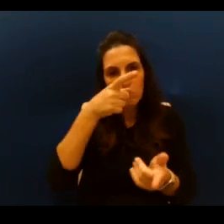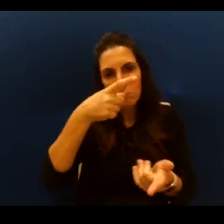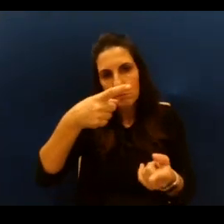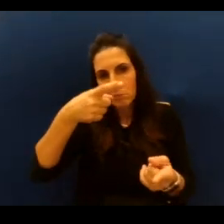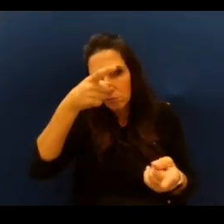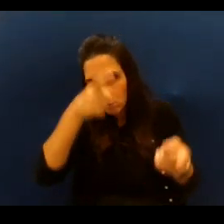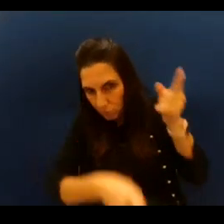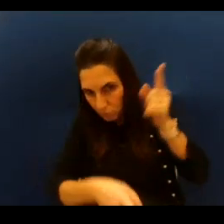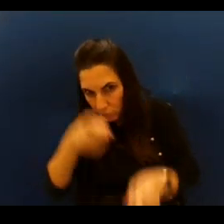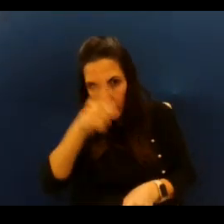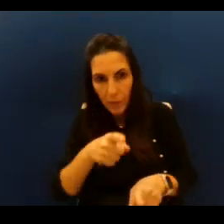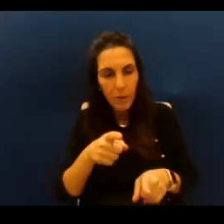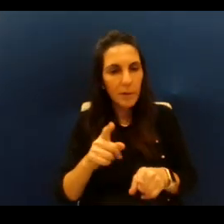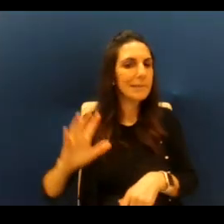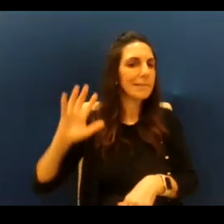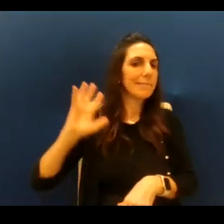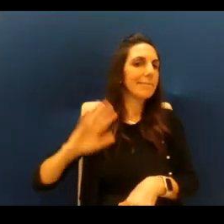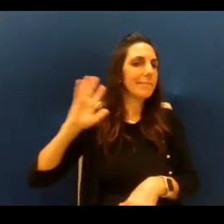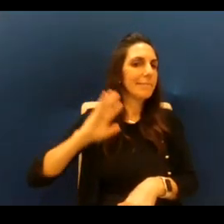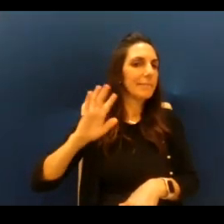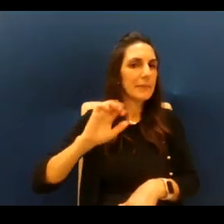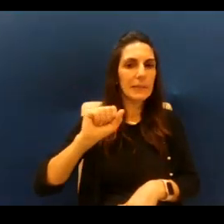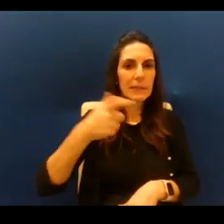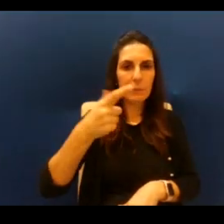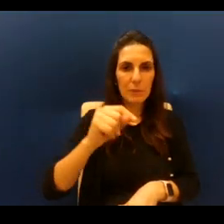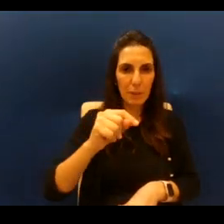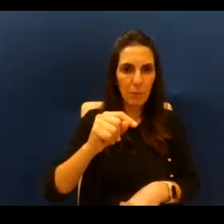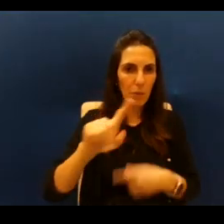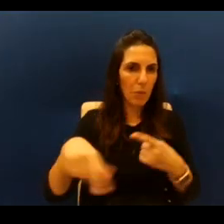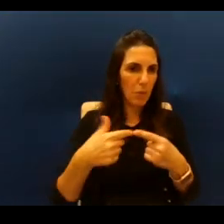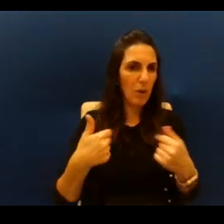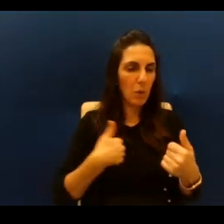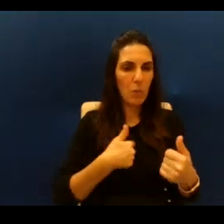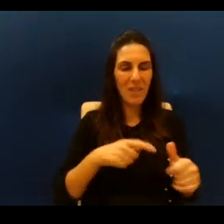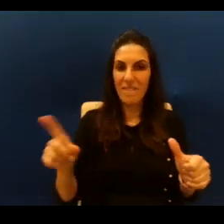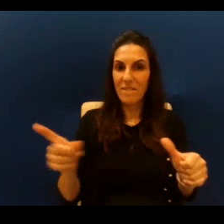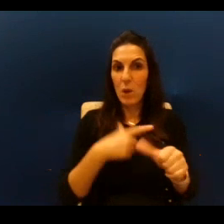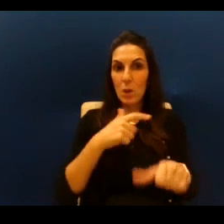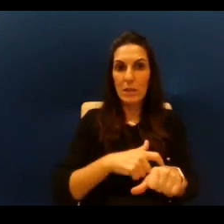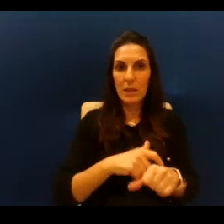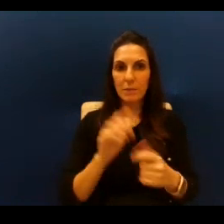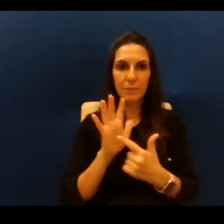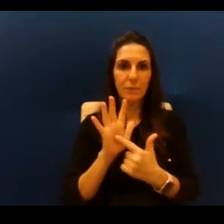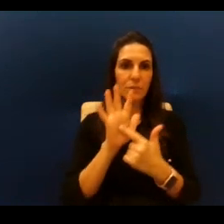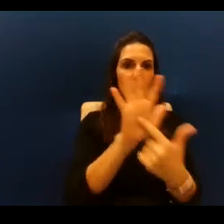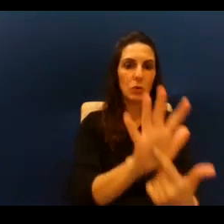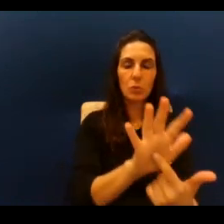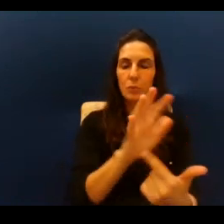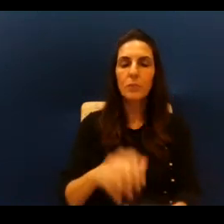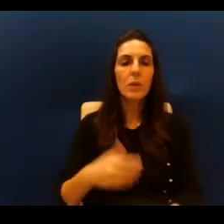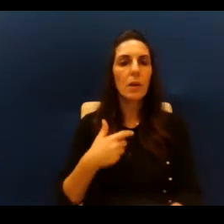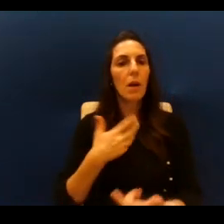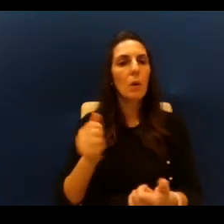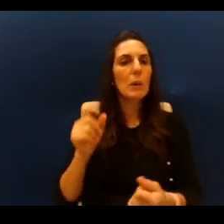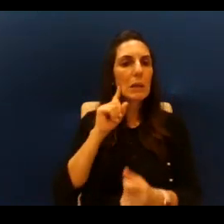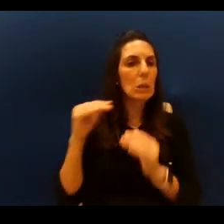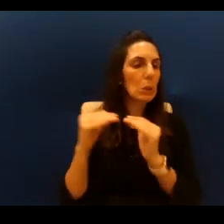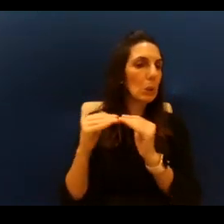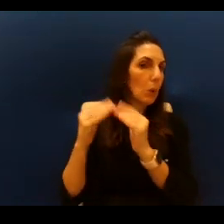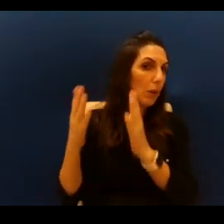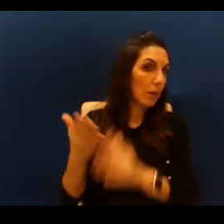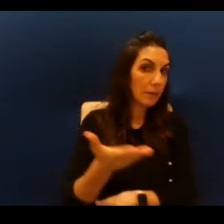September when it was introduced. All right, thank you, Twi. Now let's hear from my colleagues on the dais. Do you have any questions